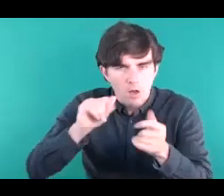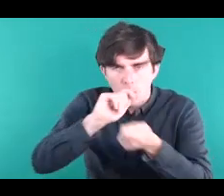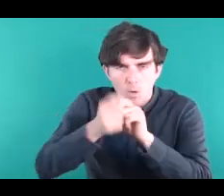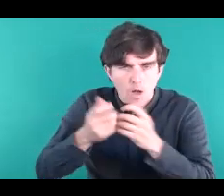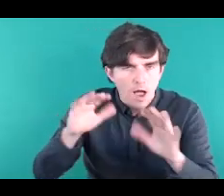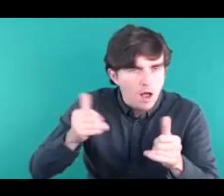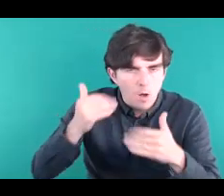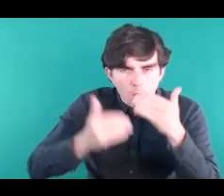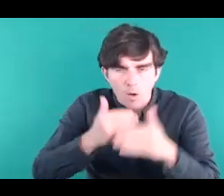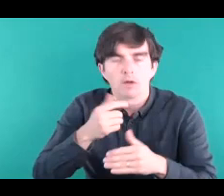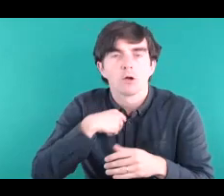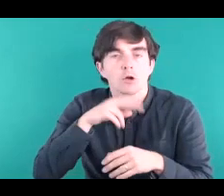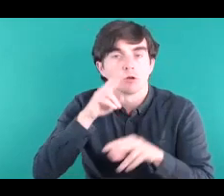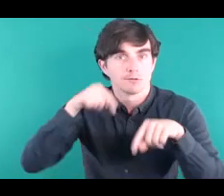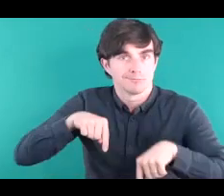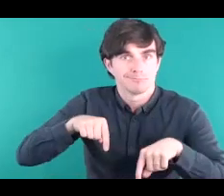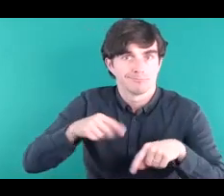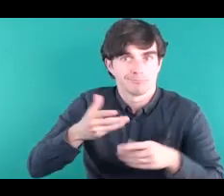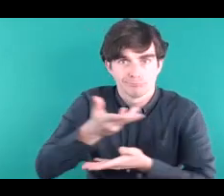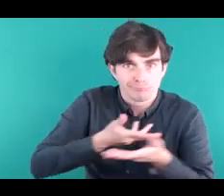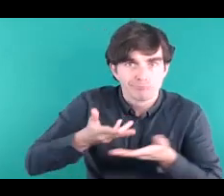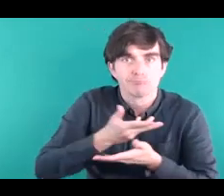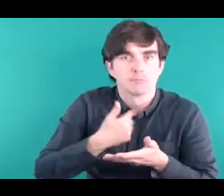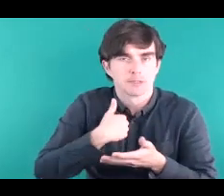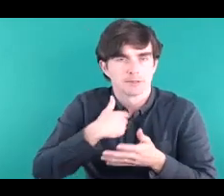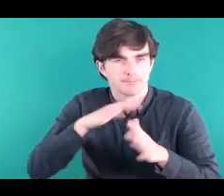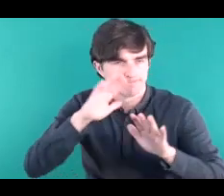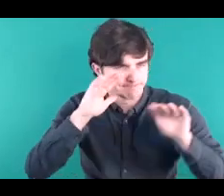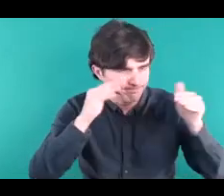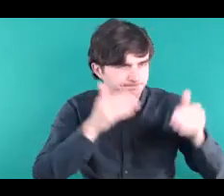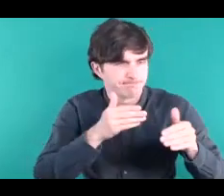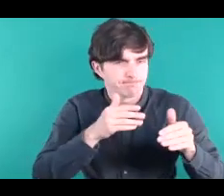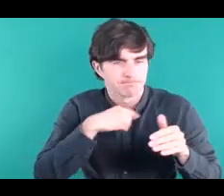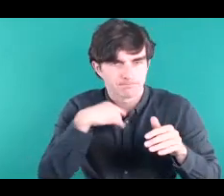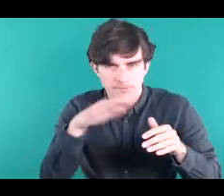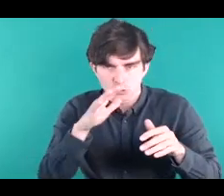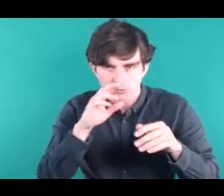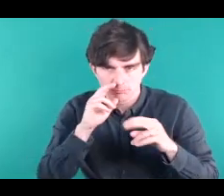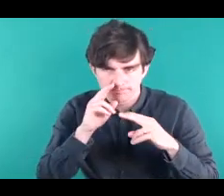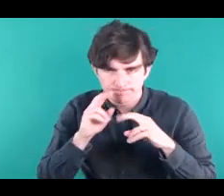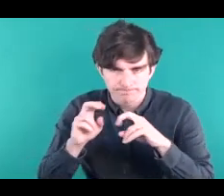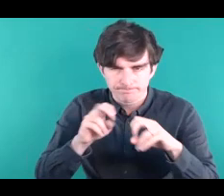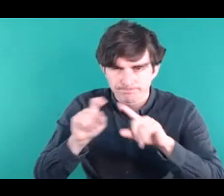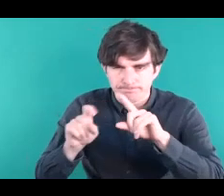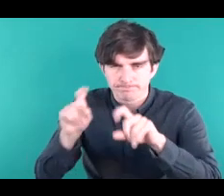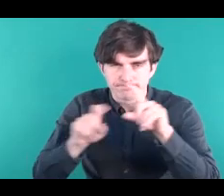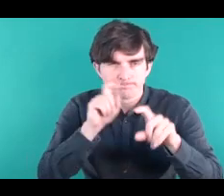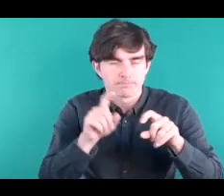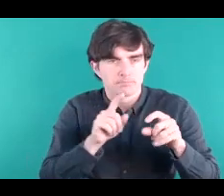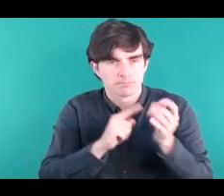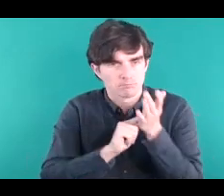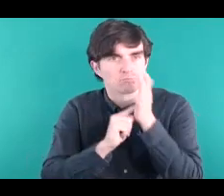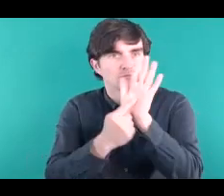one of the findings related to the economic impact and how social protection